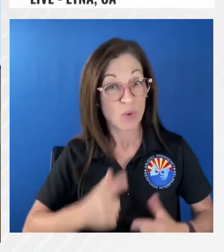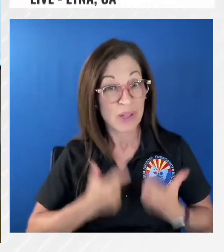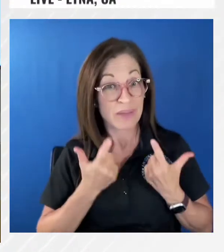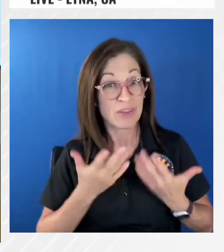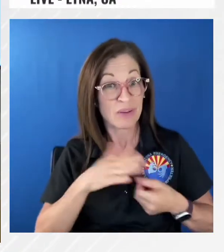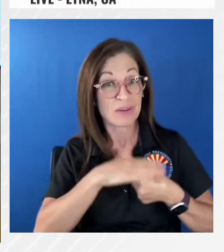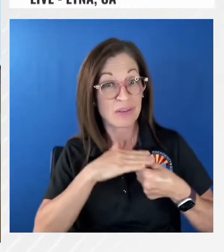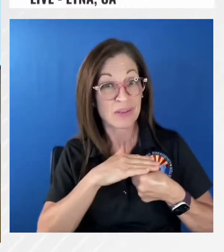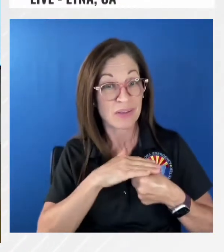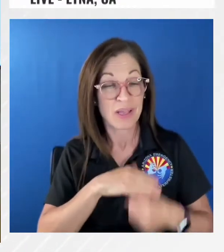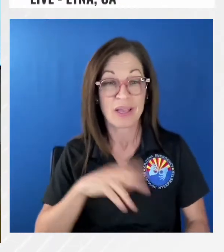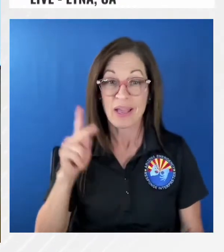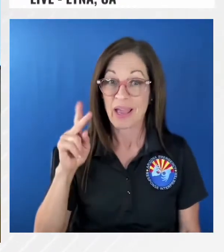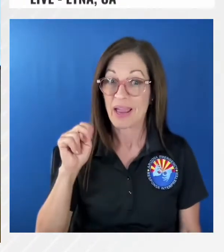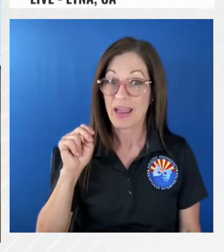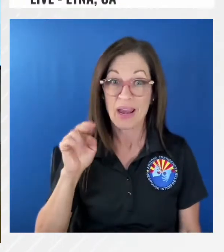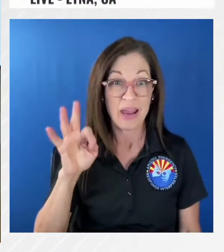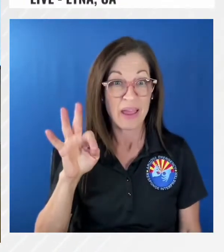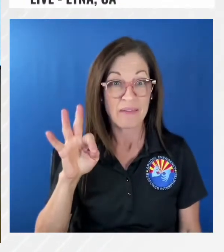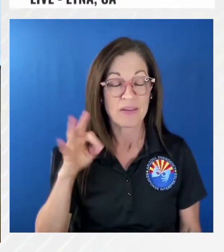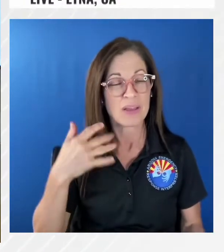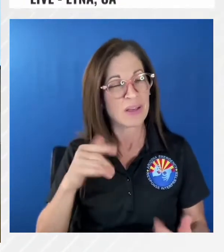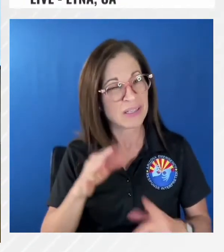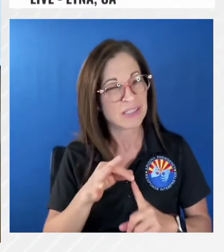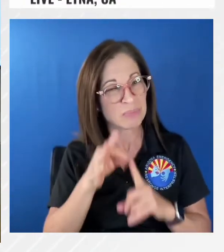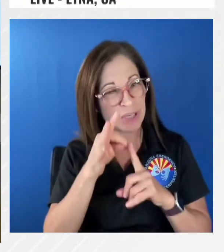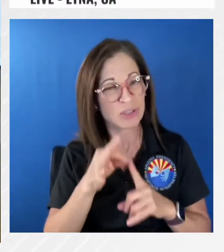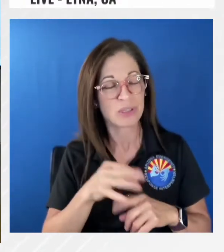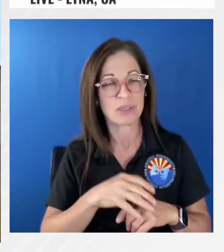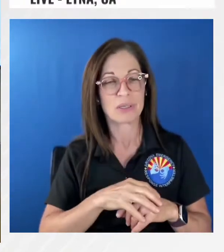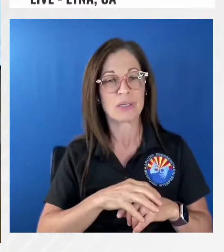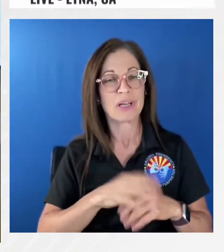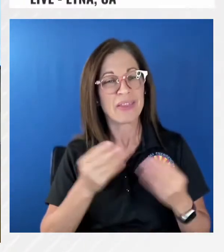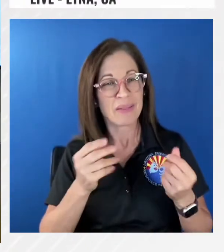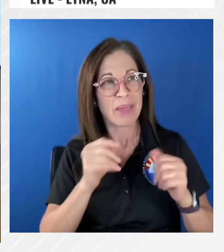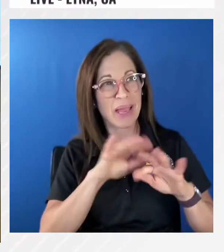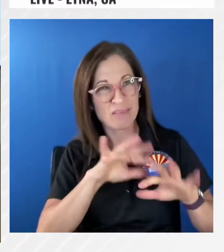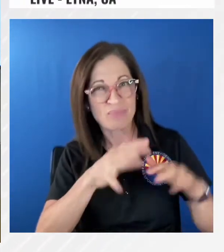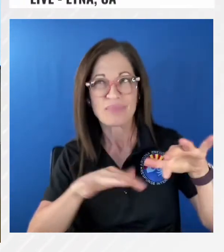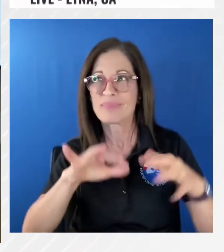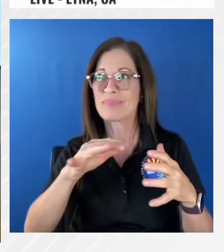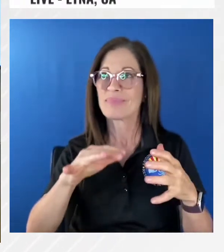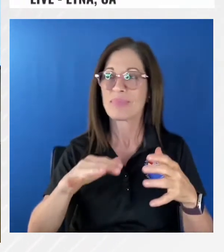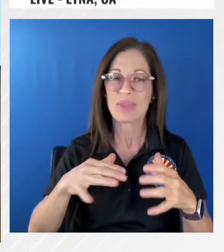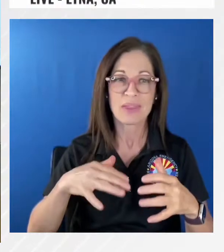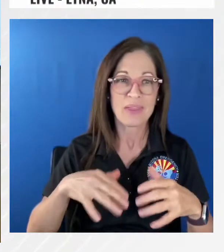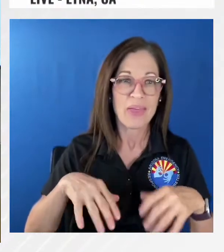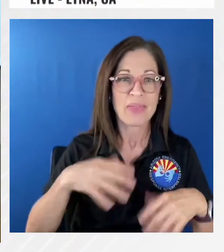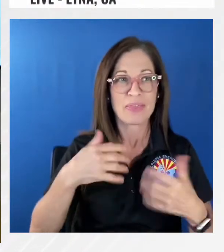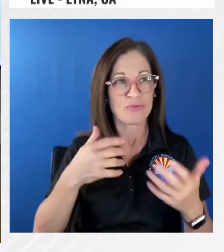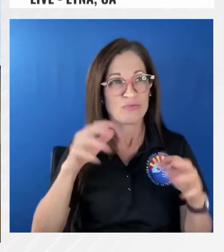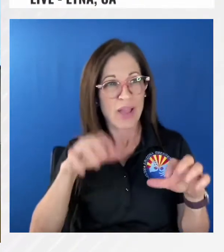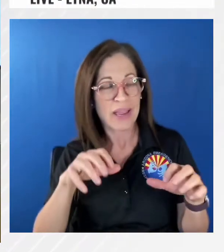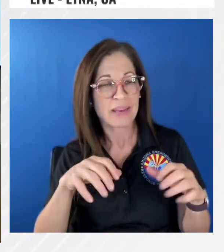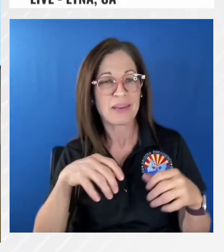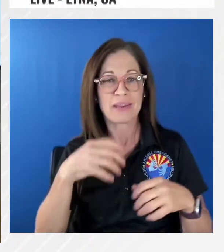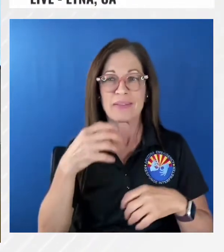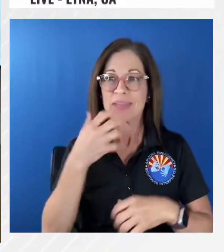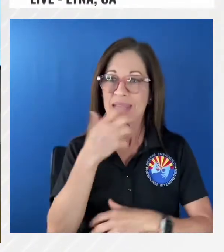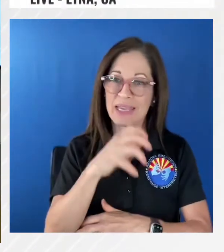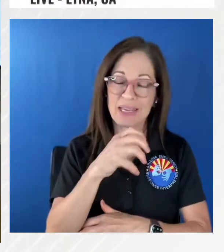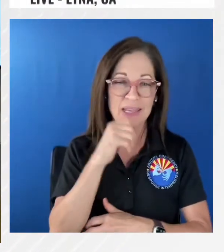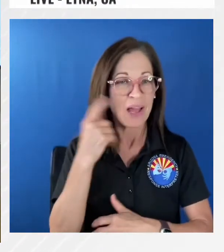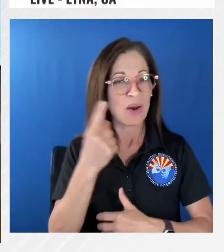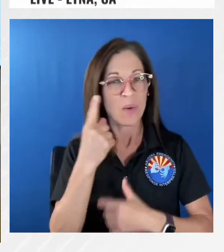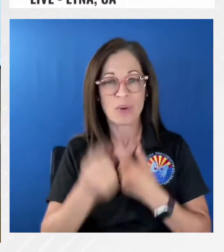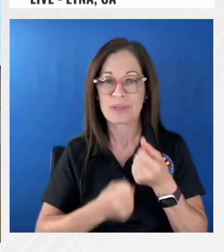lot of terrain, topography, heat, and a lot of things that don't necessarily go our way all the time.